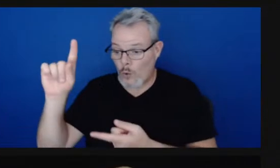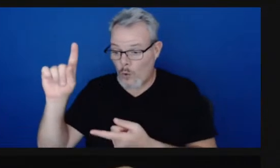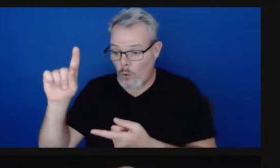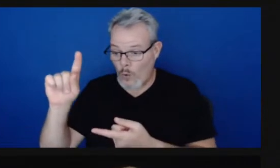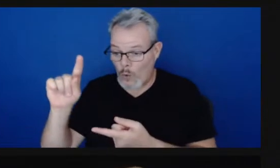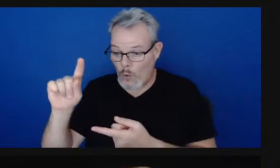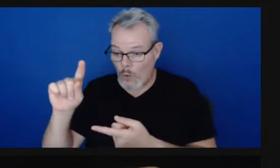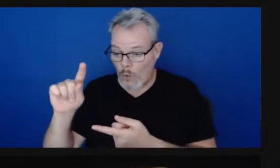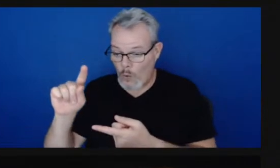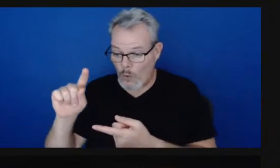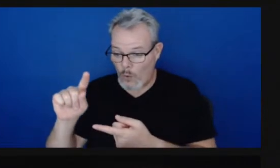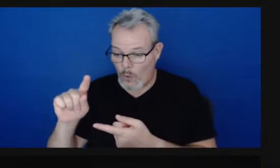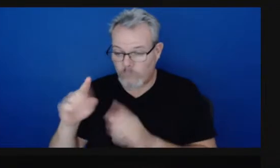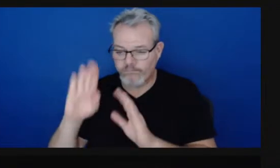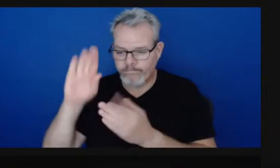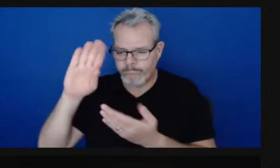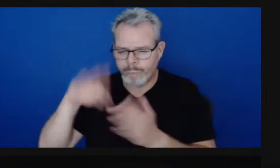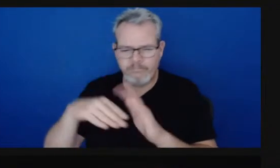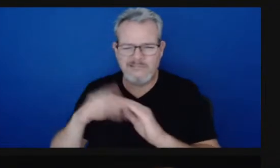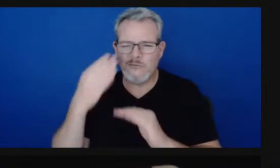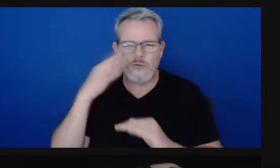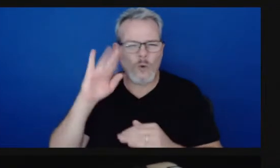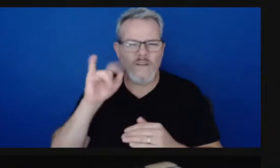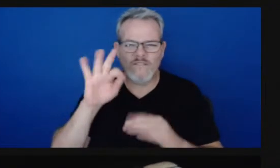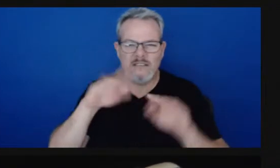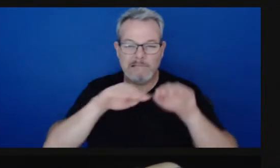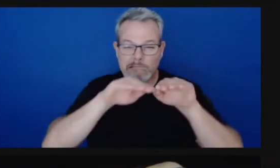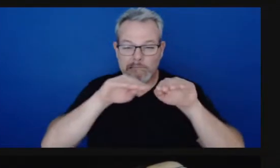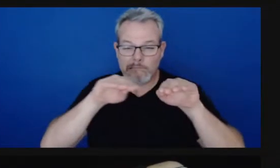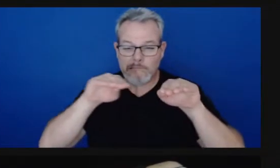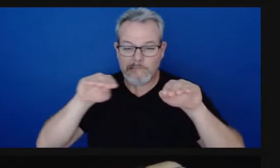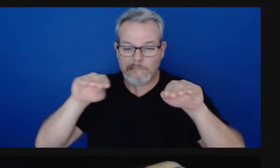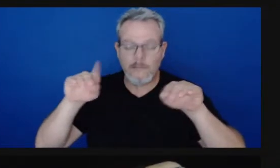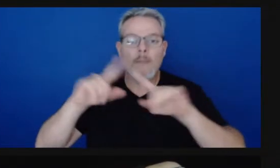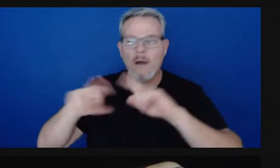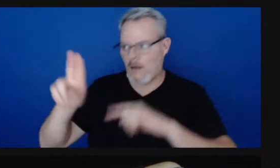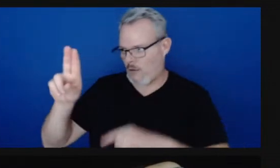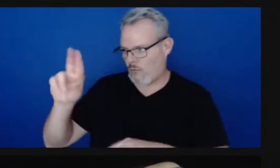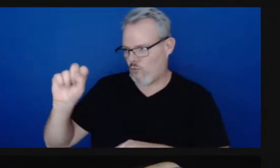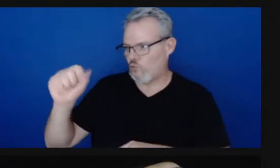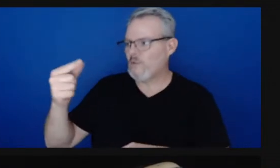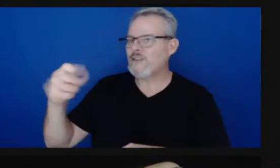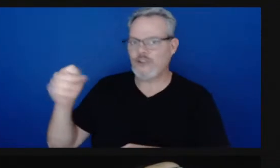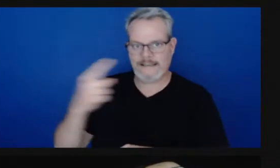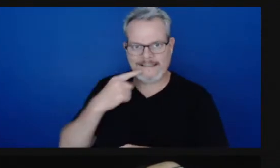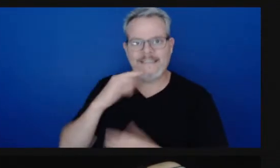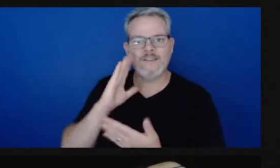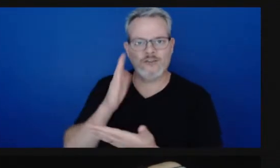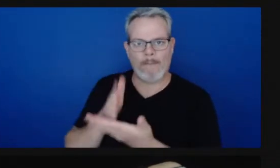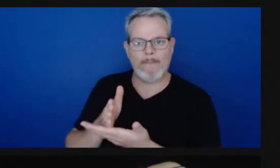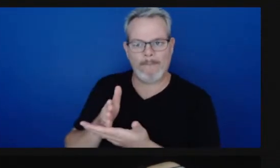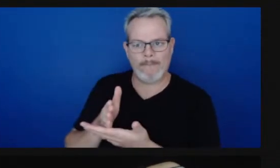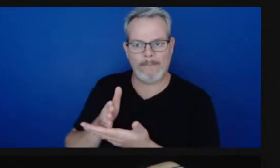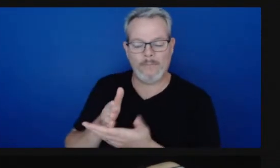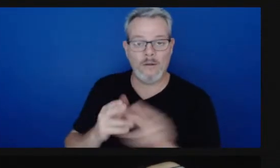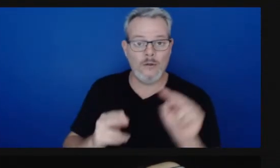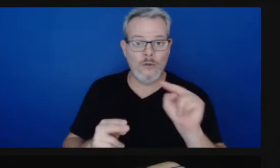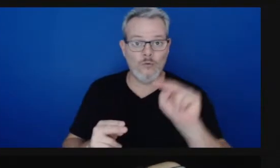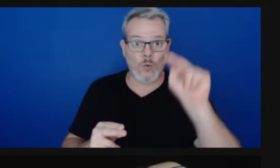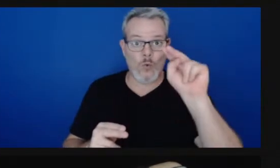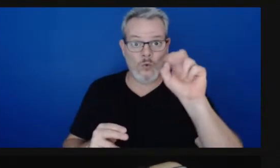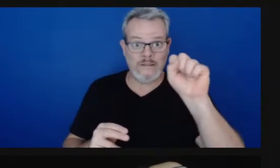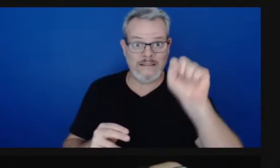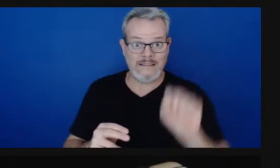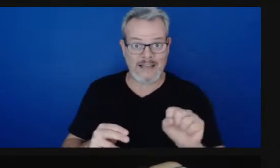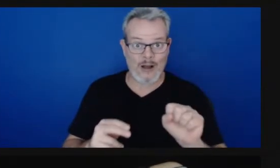possibly, or maybe it's flattened, hard to tell exactly there. USGS says it's stopped. And the north-south component, you see it was moving to the north, and maybe